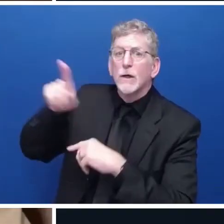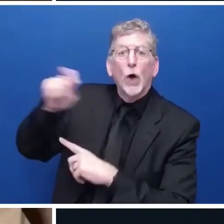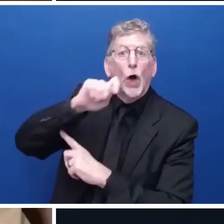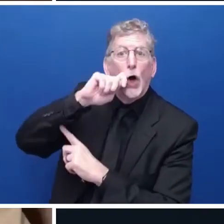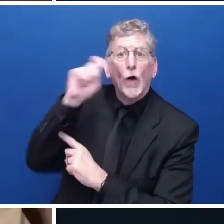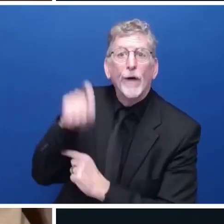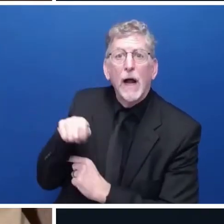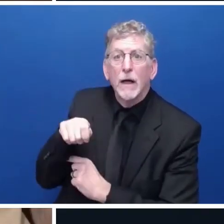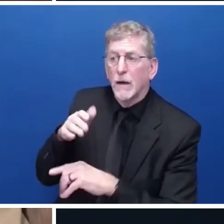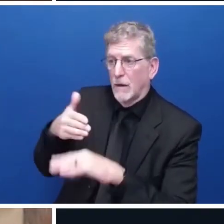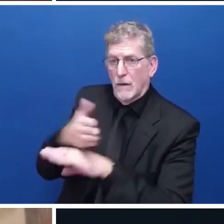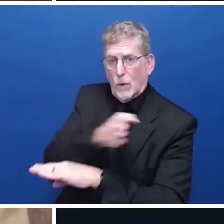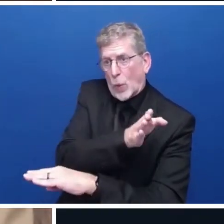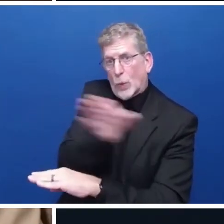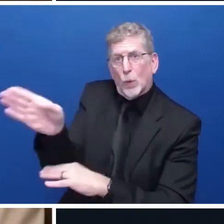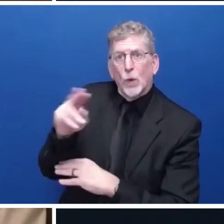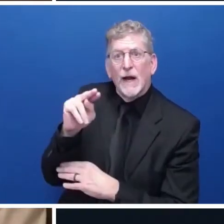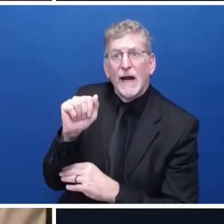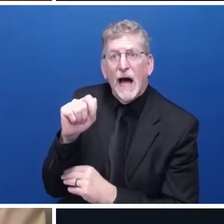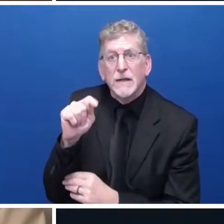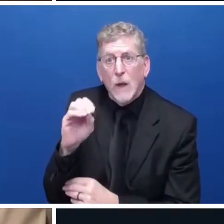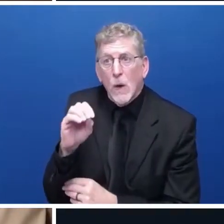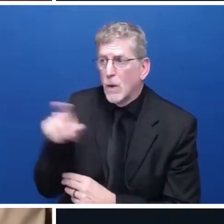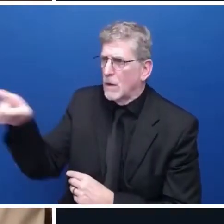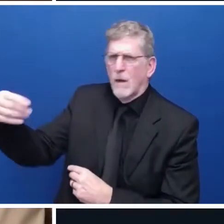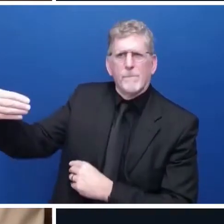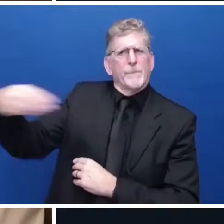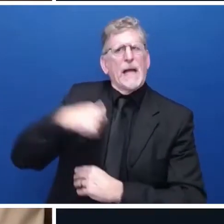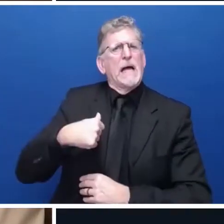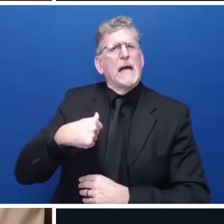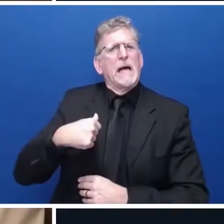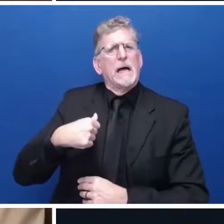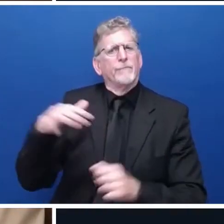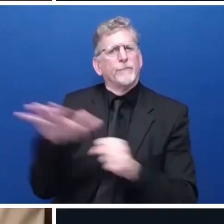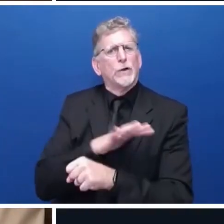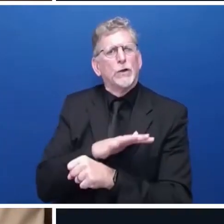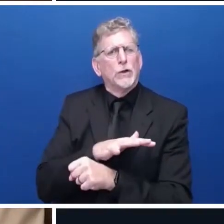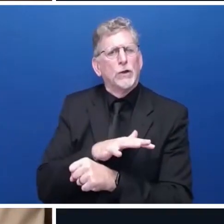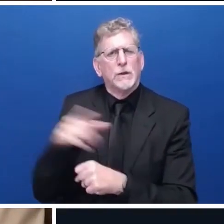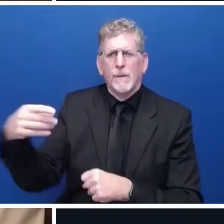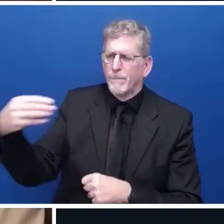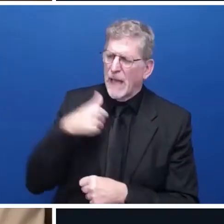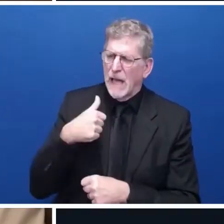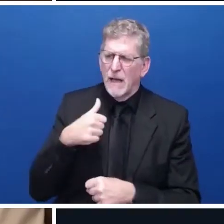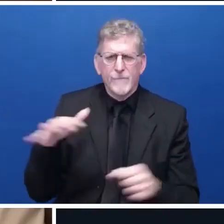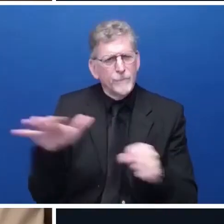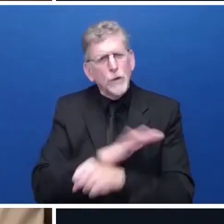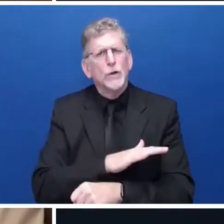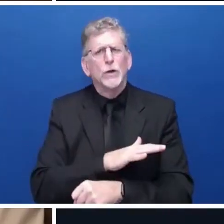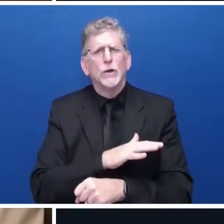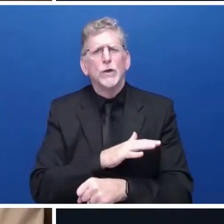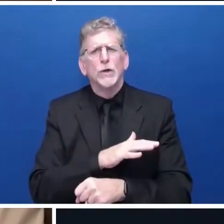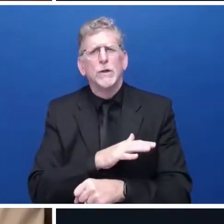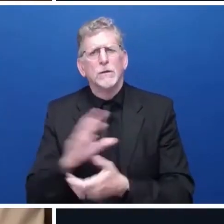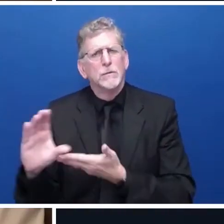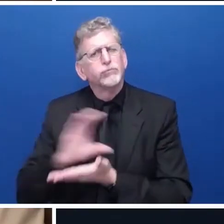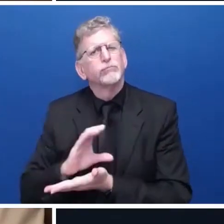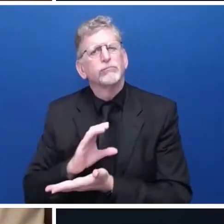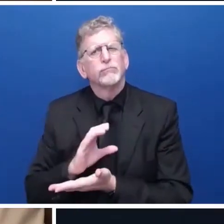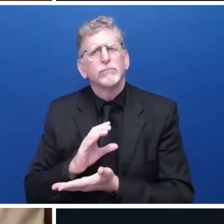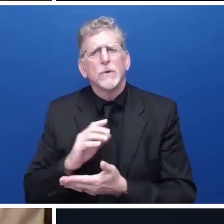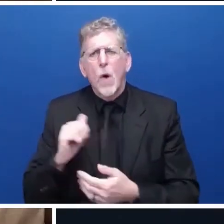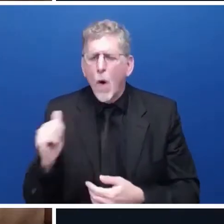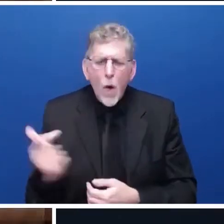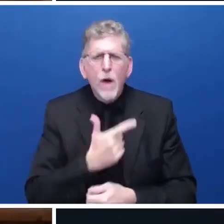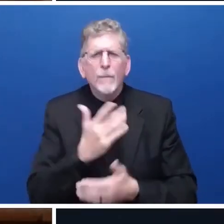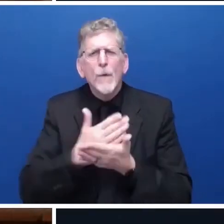full. They pay us totally in full. Every branch of our armed forces is setting records